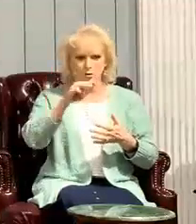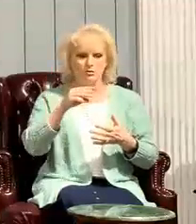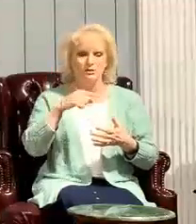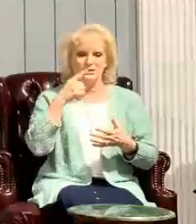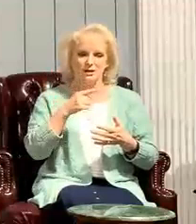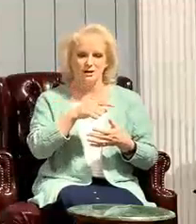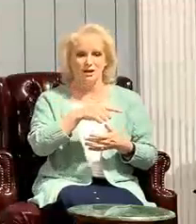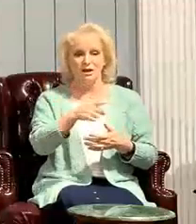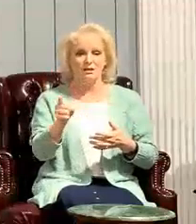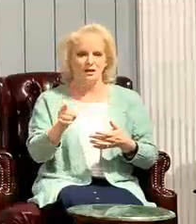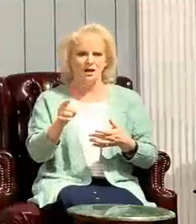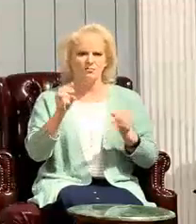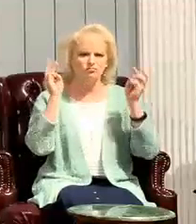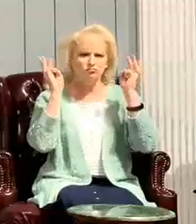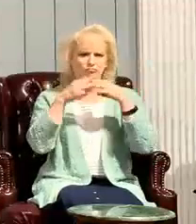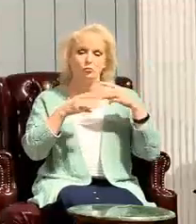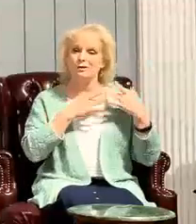wicked hearts.